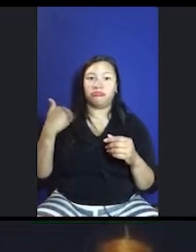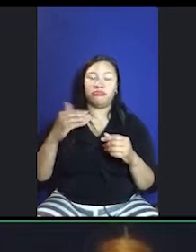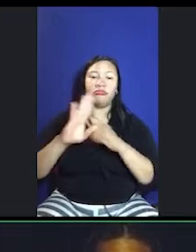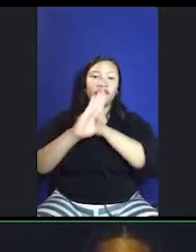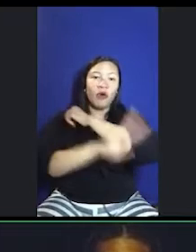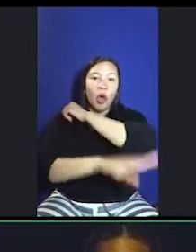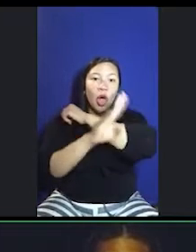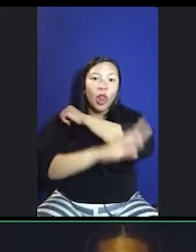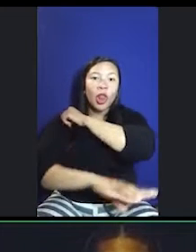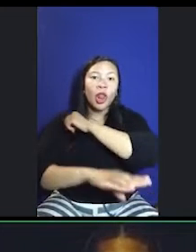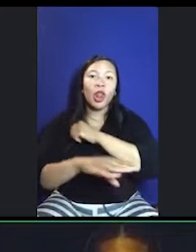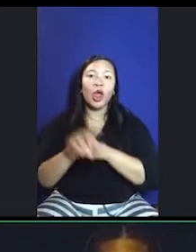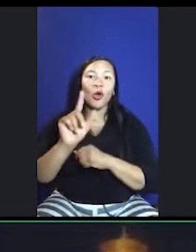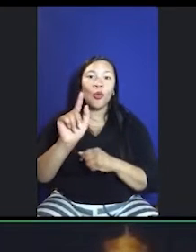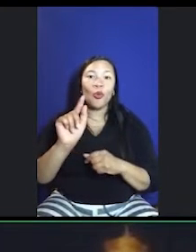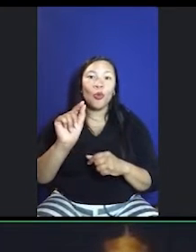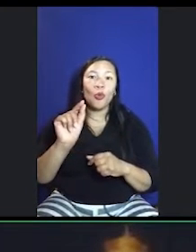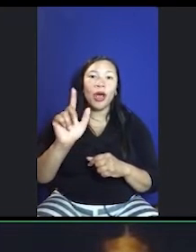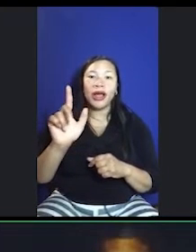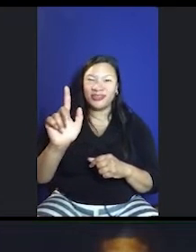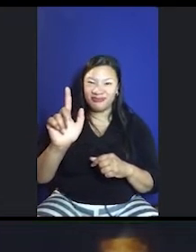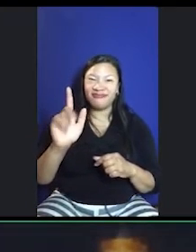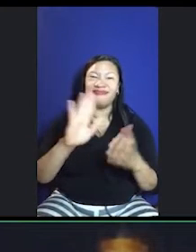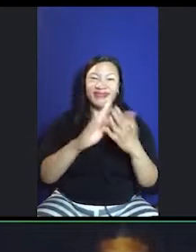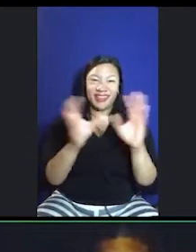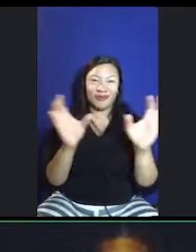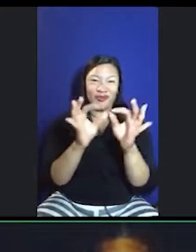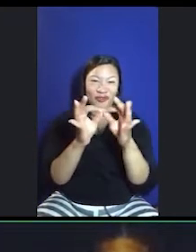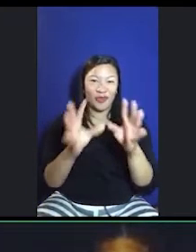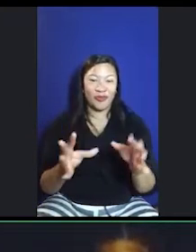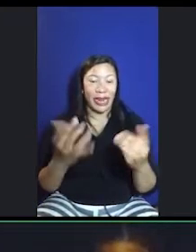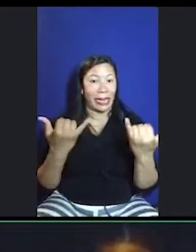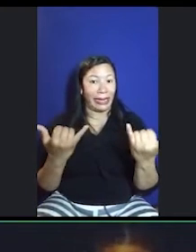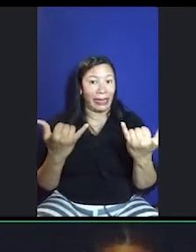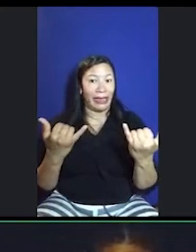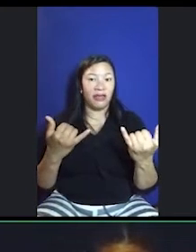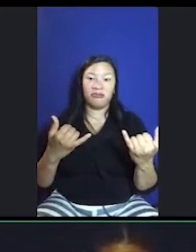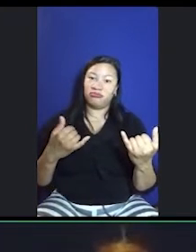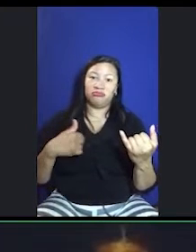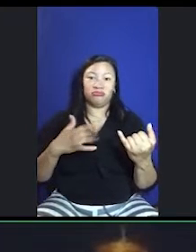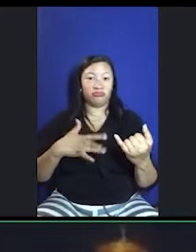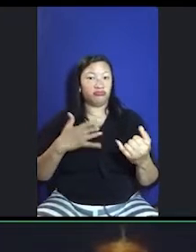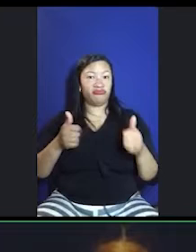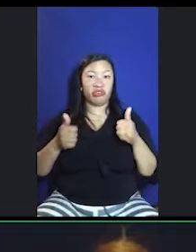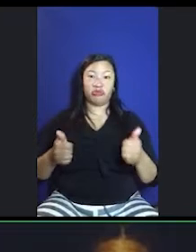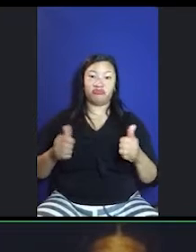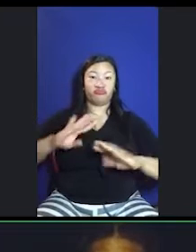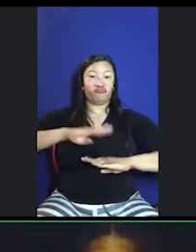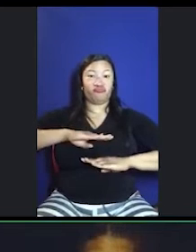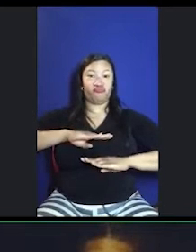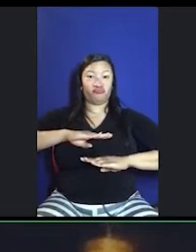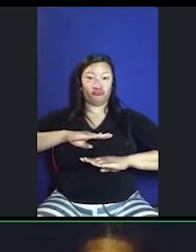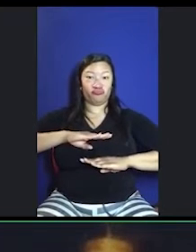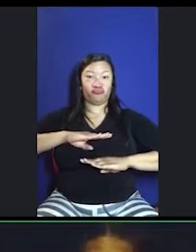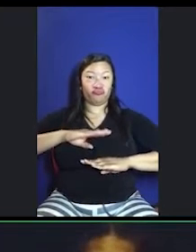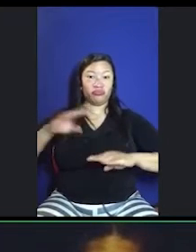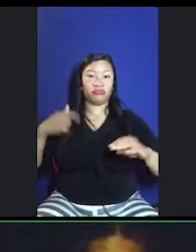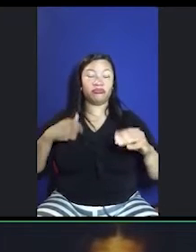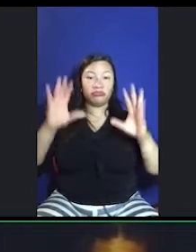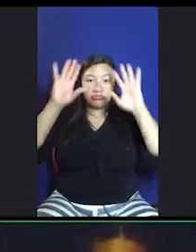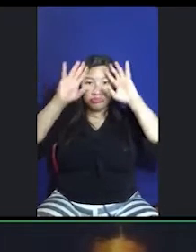year. And for me Hey, now, I'm really good. With me being also the president